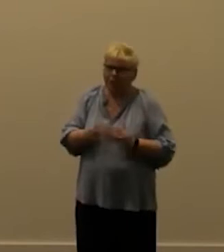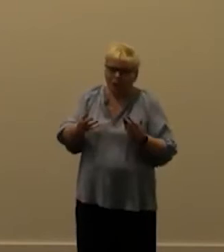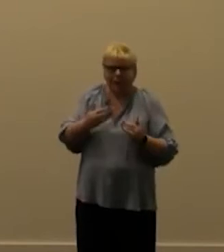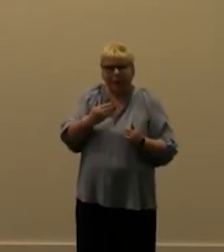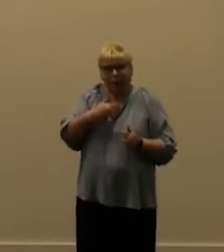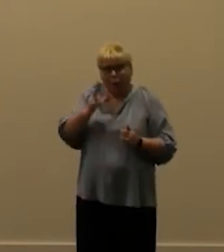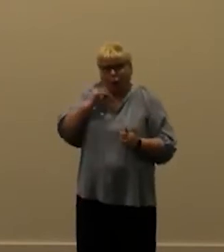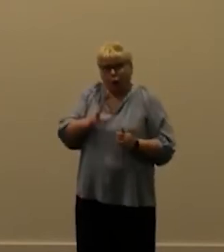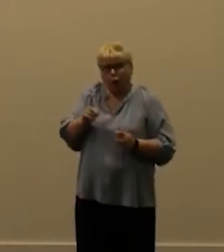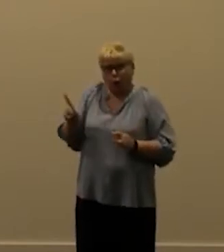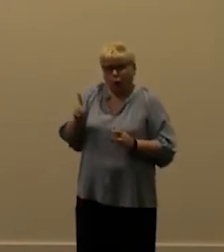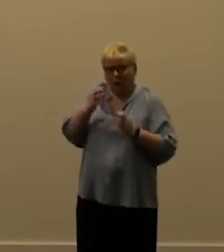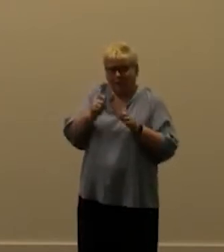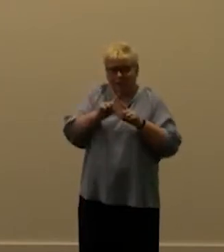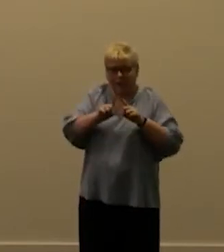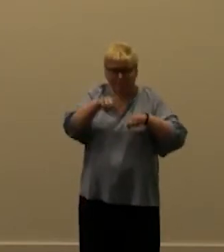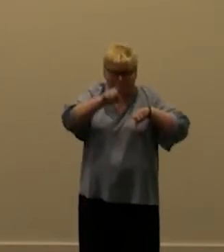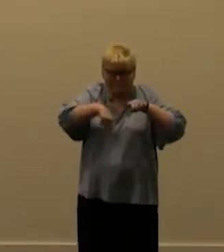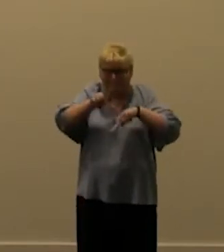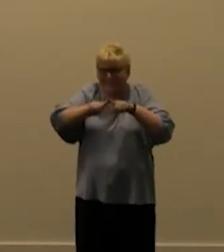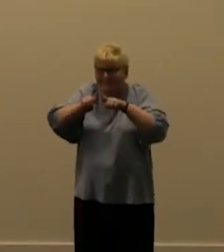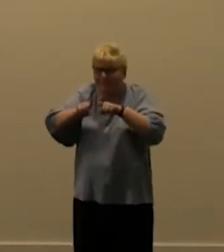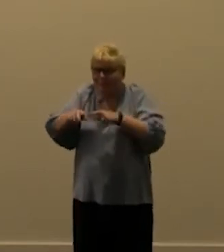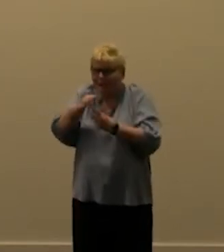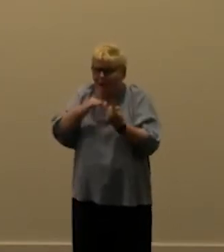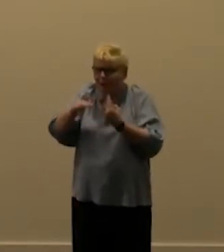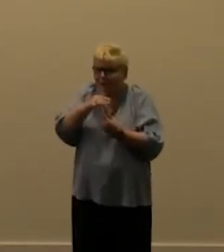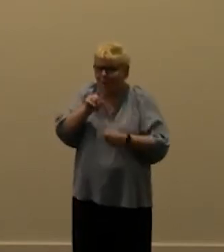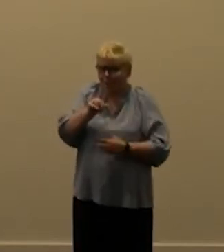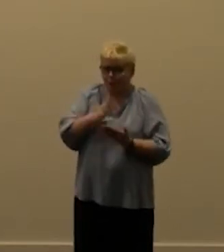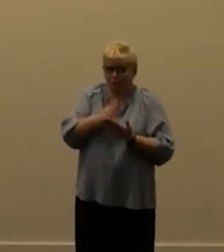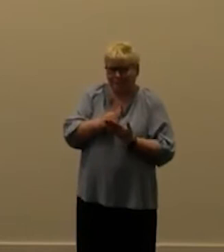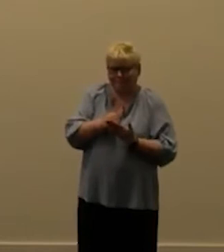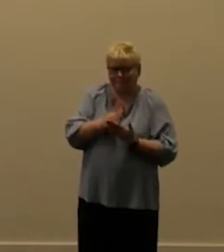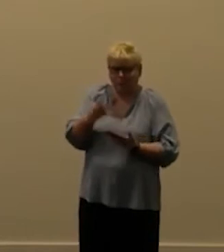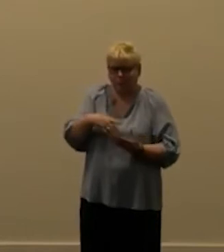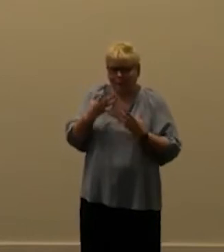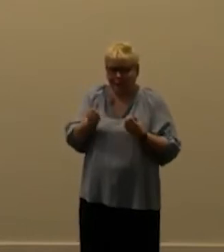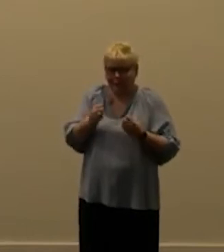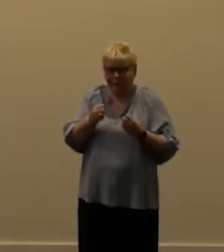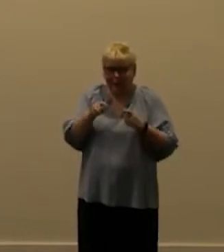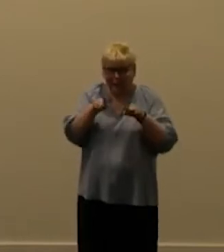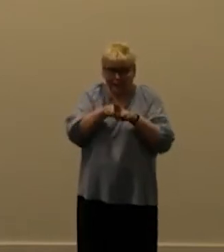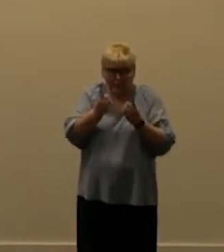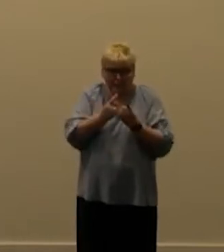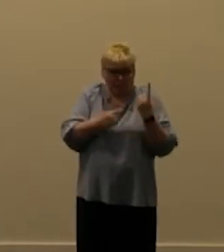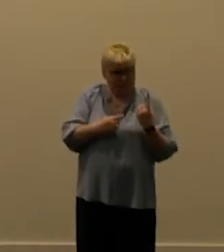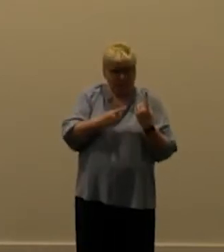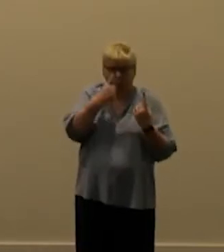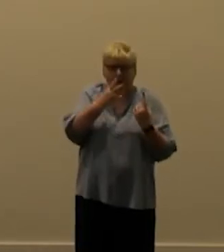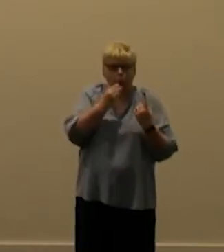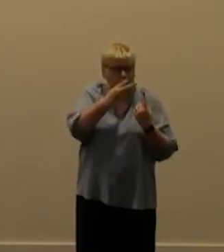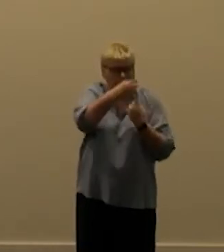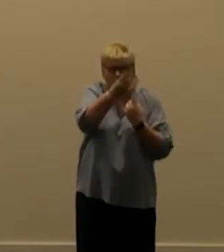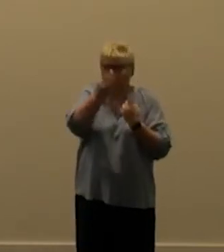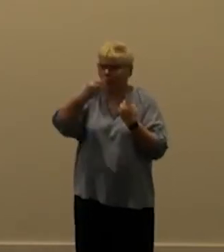look to do is we can have multiple environments if you want, but the key there is we want a kind of a release gate or a gate in our pipeline to